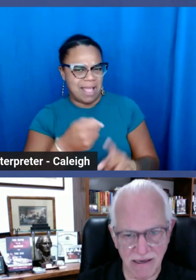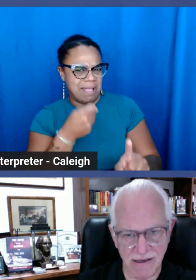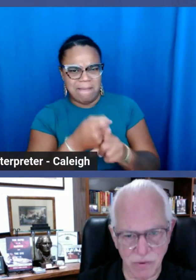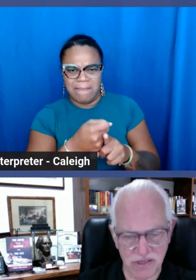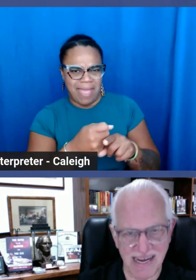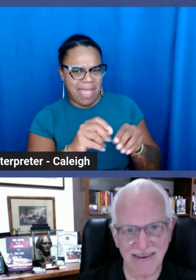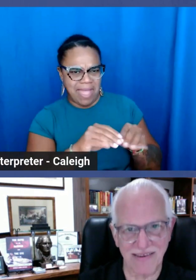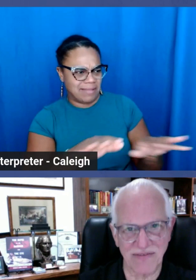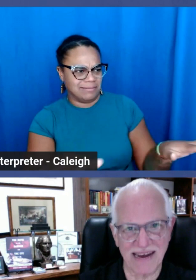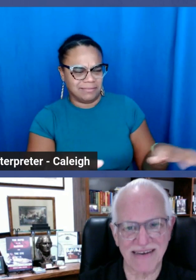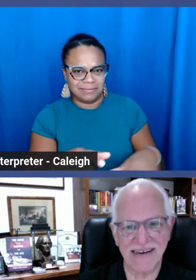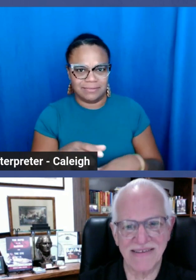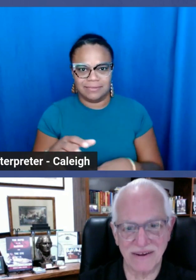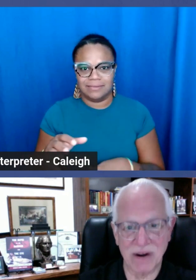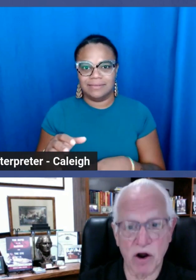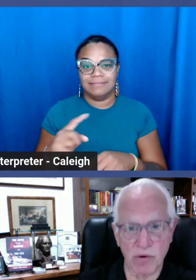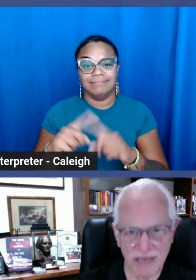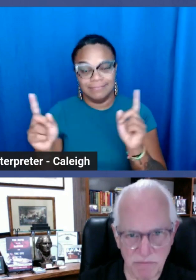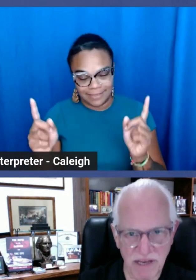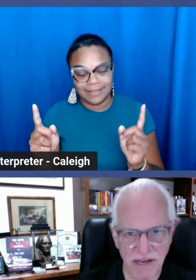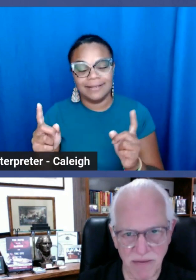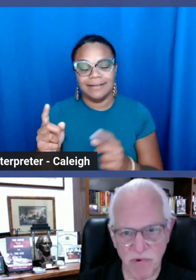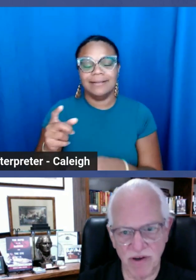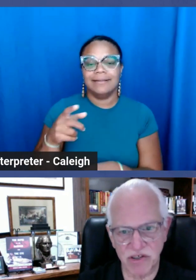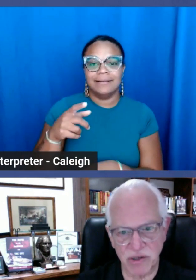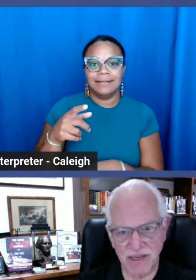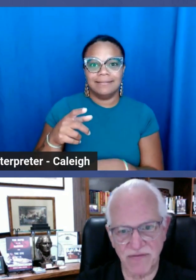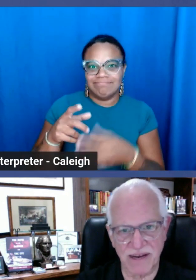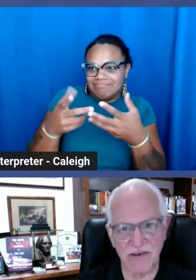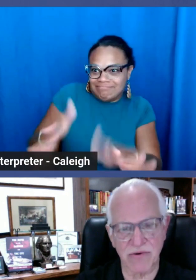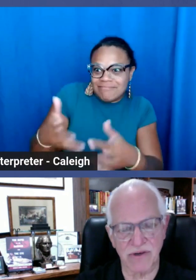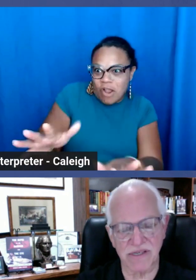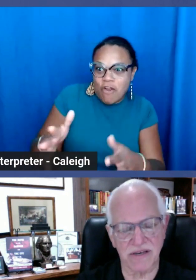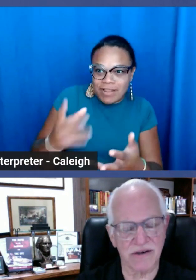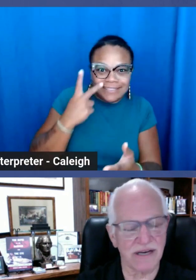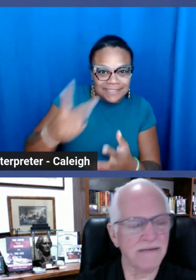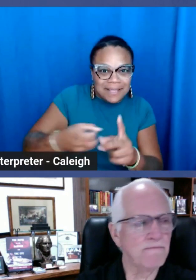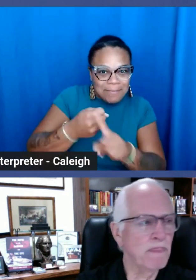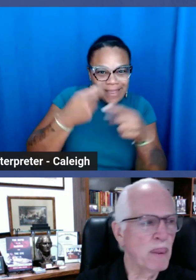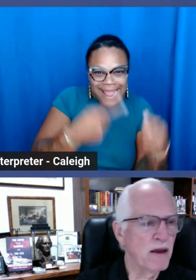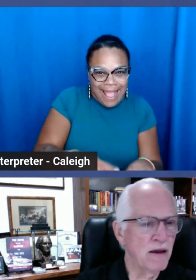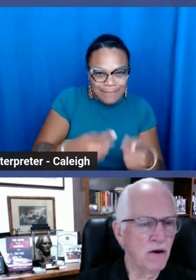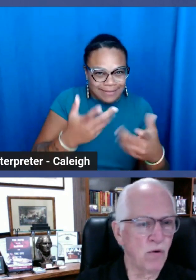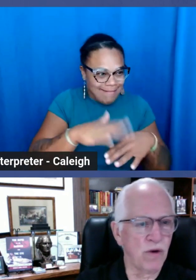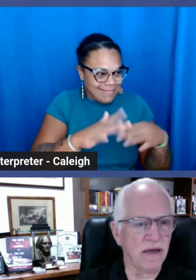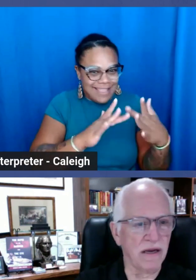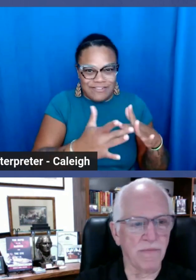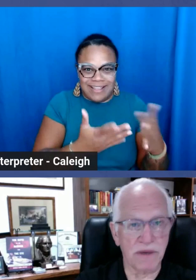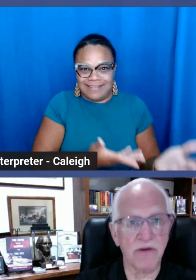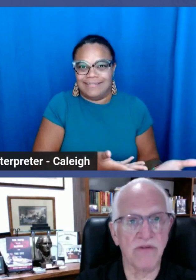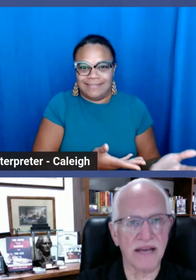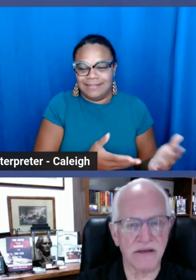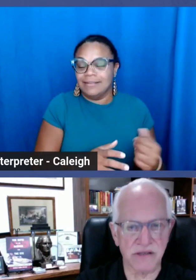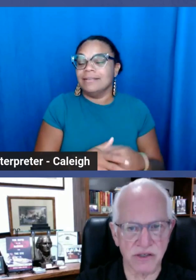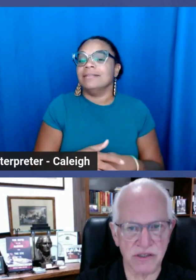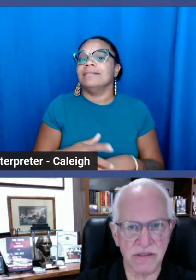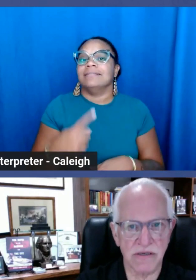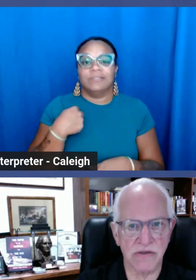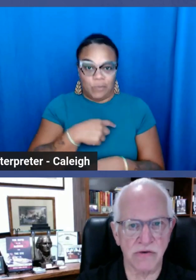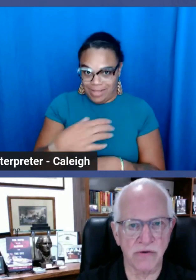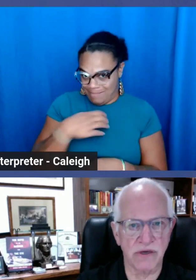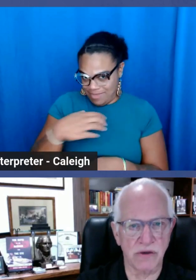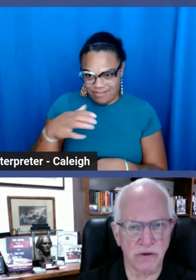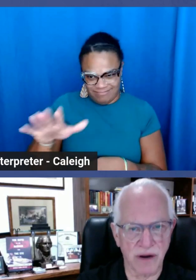notwithstanding the fact there had already been a broad chilling effect across the internet. We appealed that